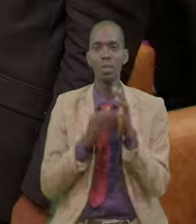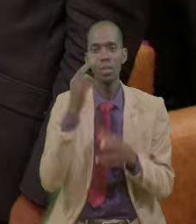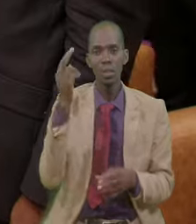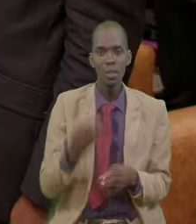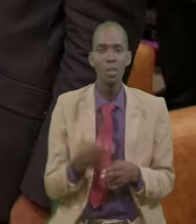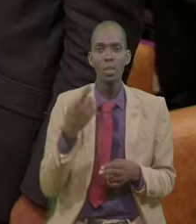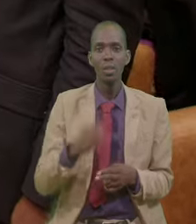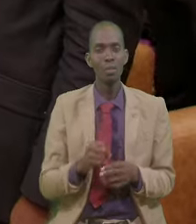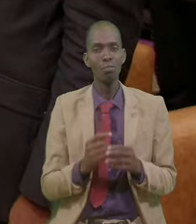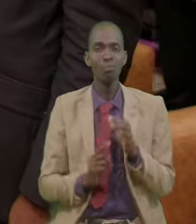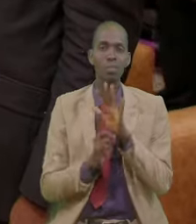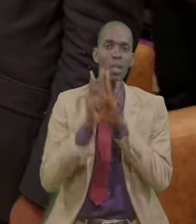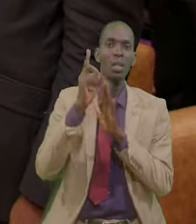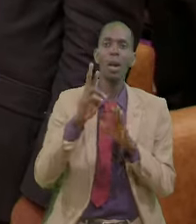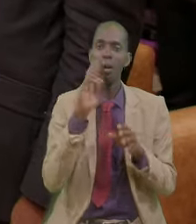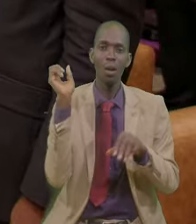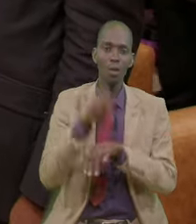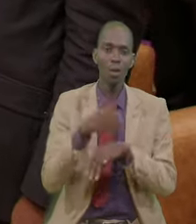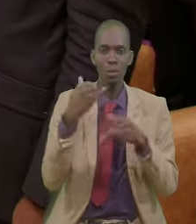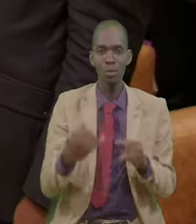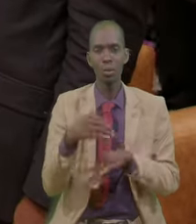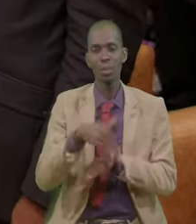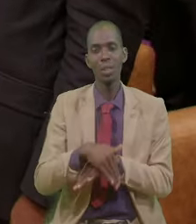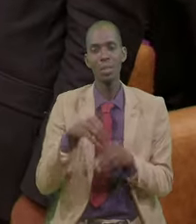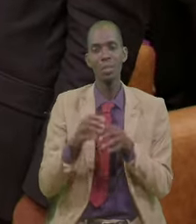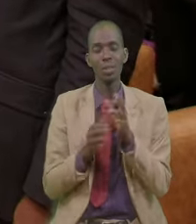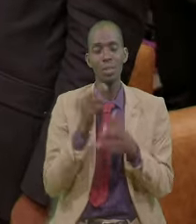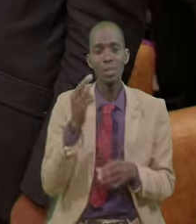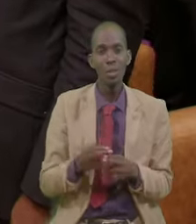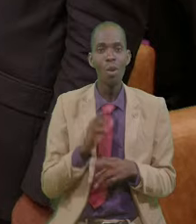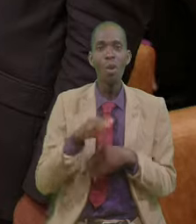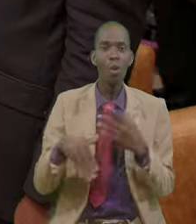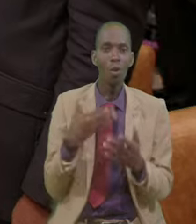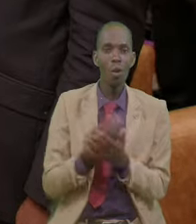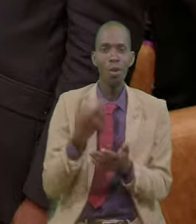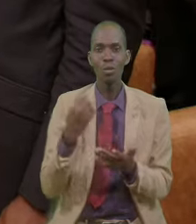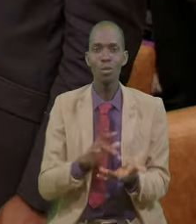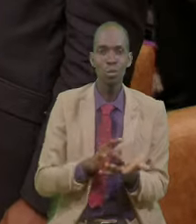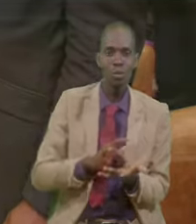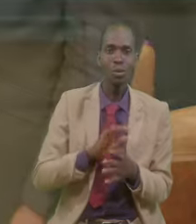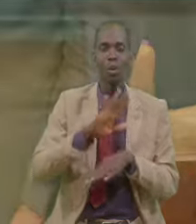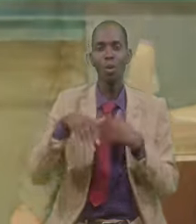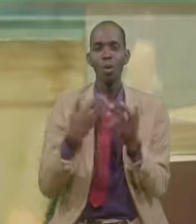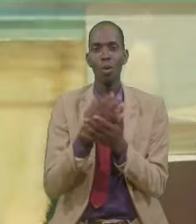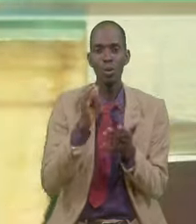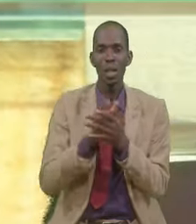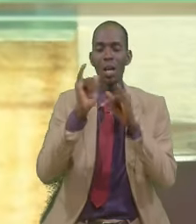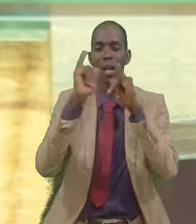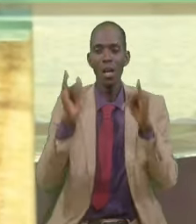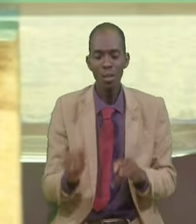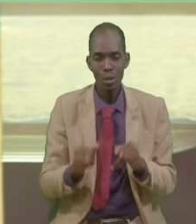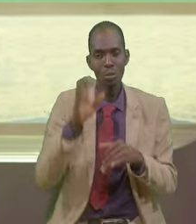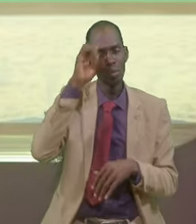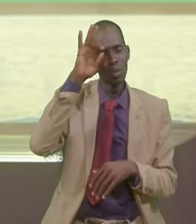conquered tonight. All those gods, all those idols, all those magicians, they